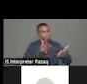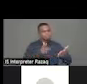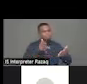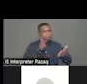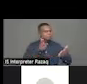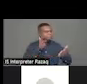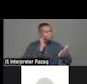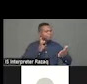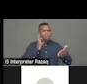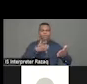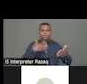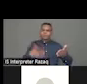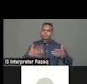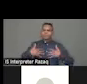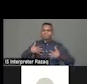to learn.